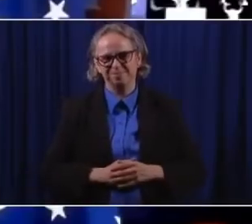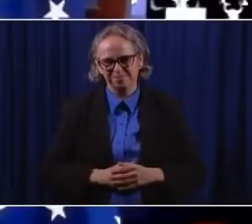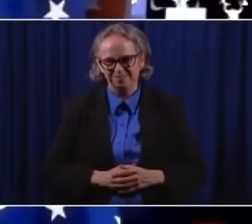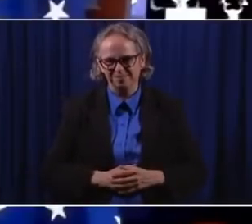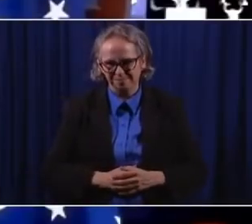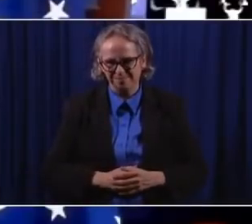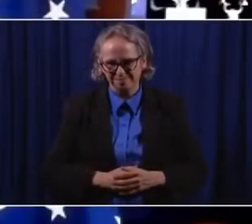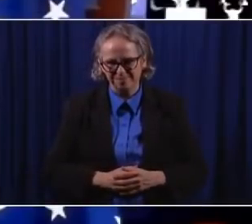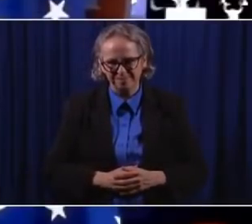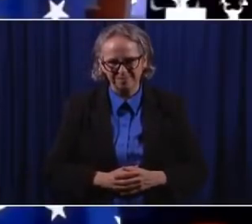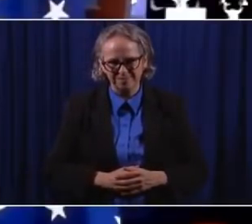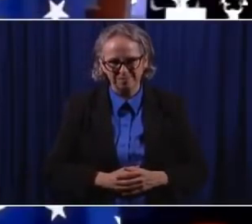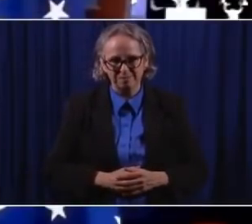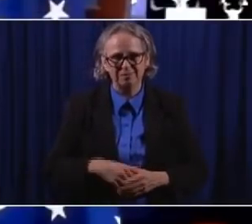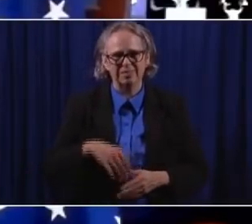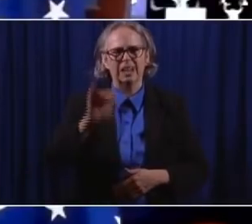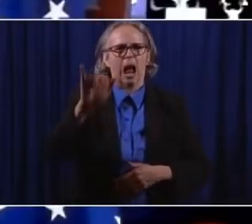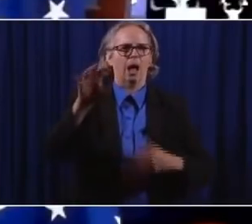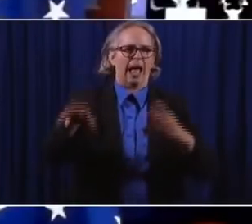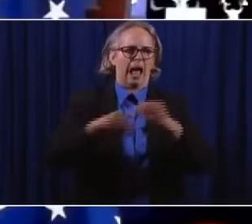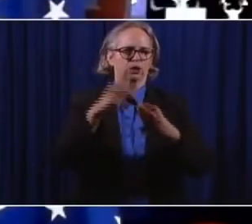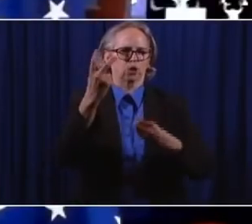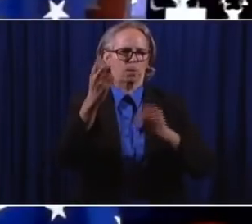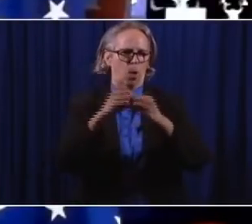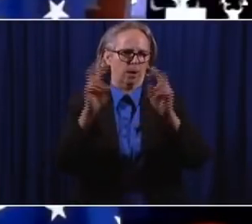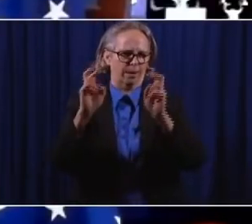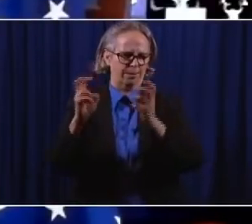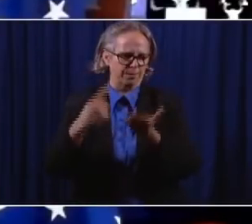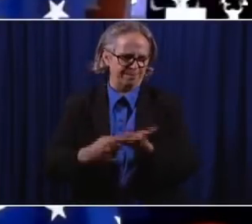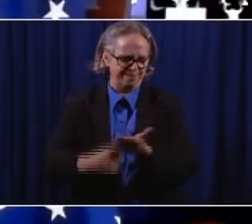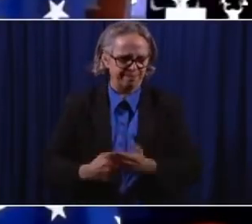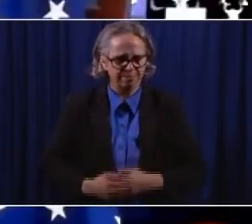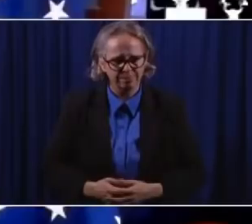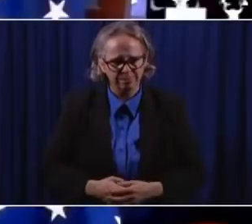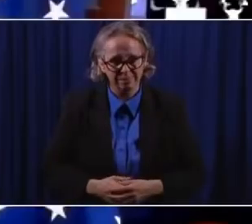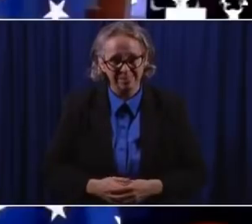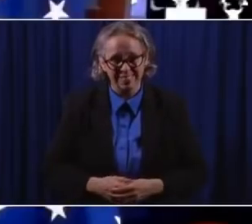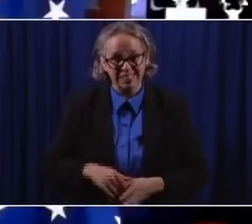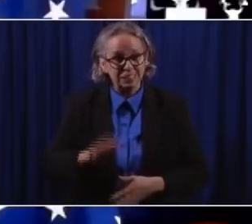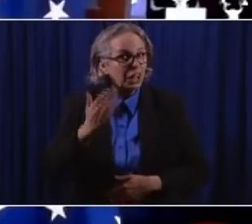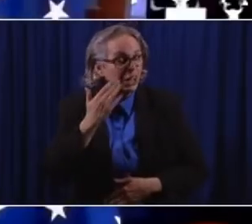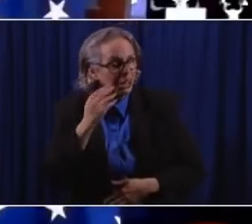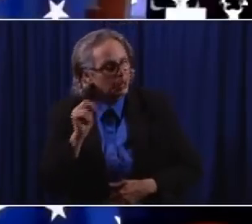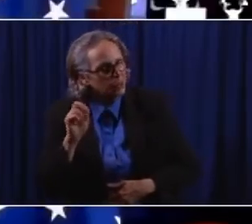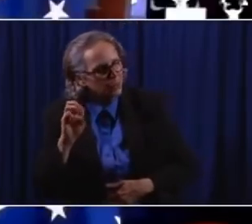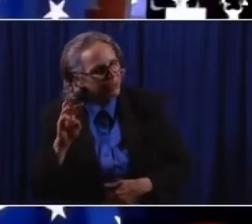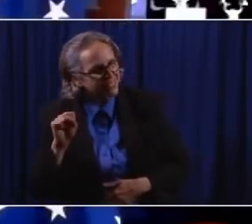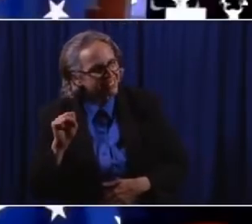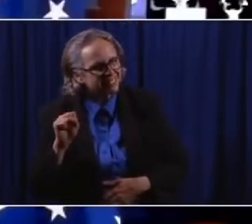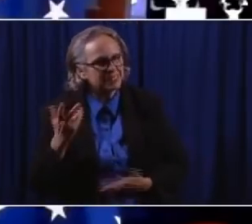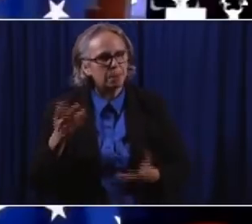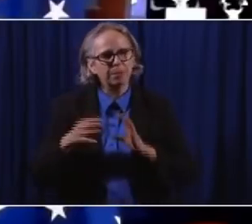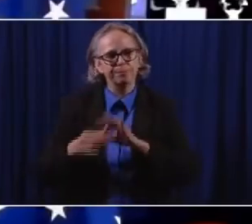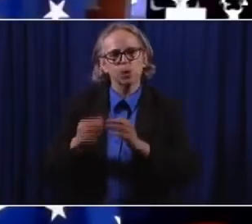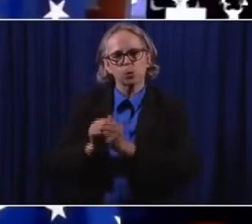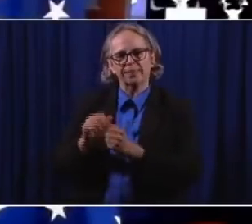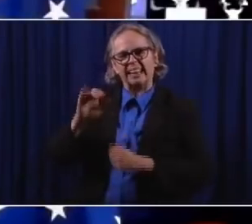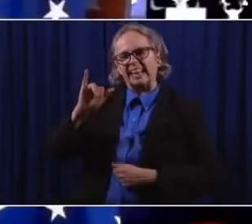Two other things I want to touch on briefly. A little good news about Innovate Ohio. As you know,